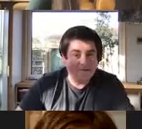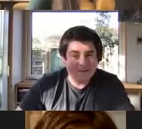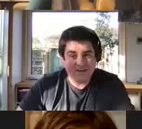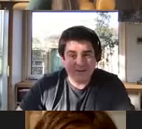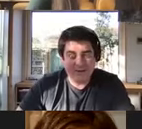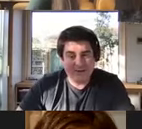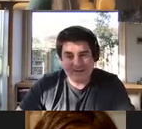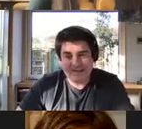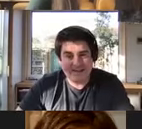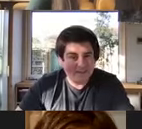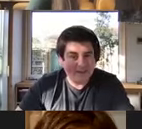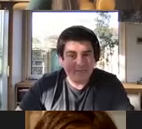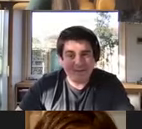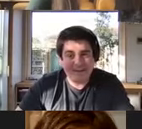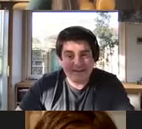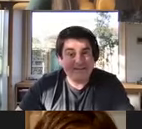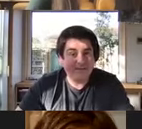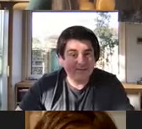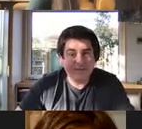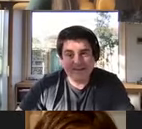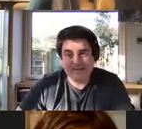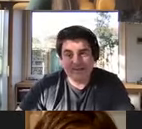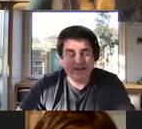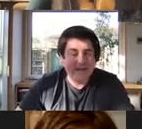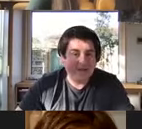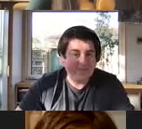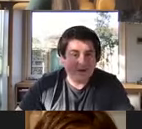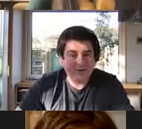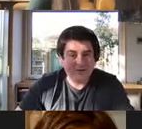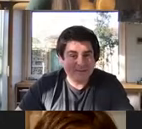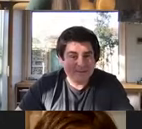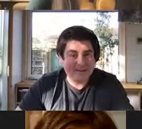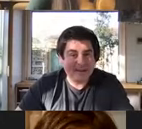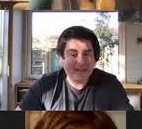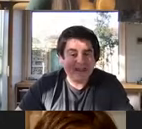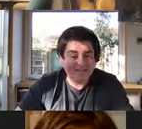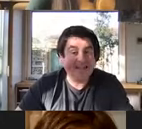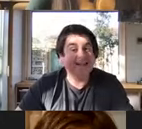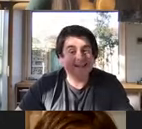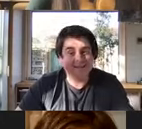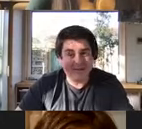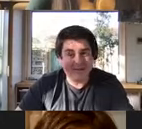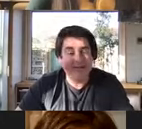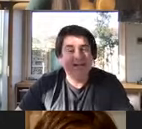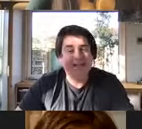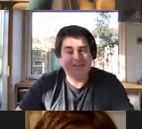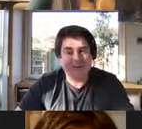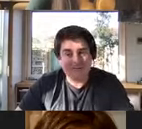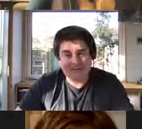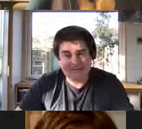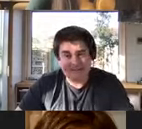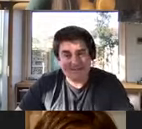many others that you can use. I think these are completely representative of the ways in which countries, and particularly India and India's development,